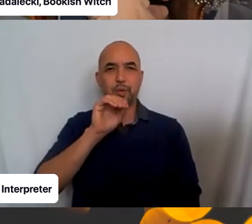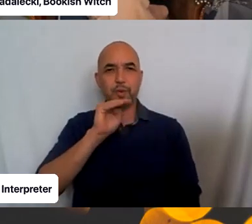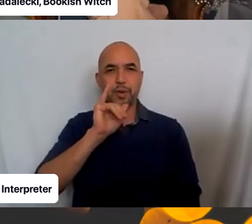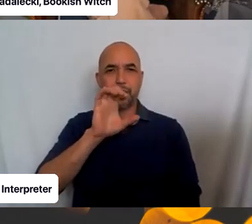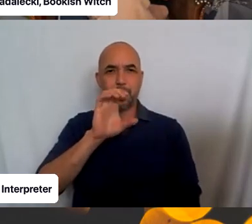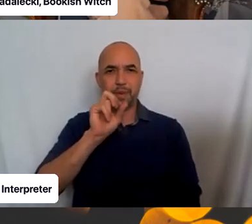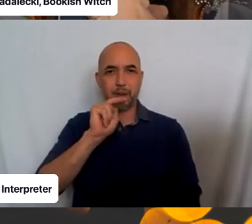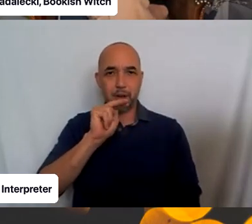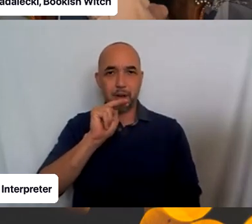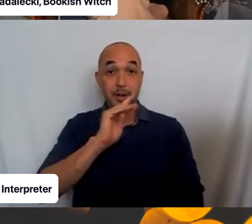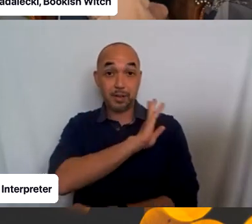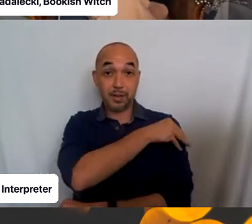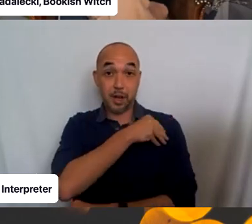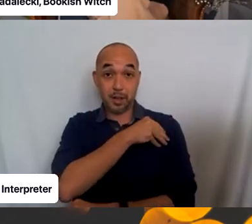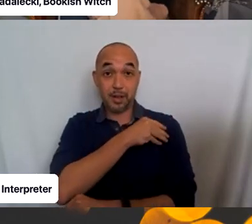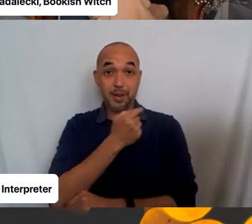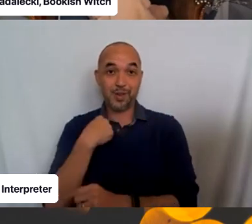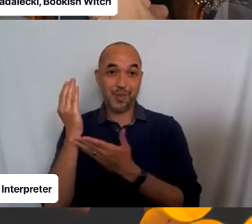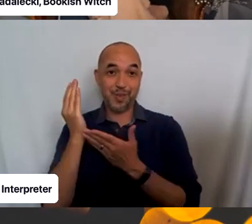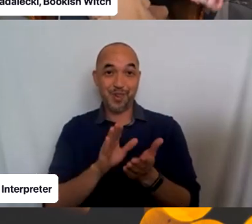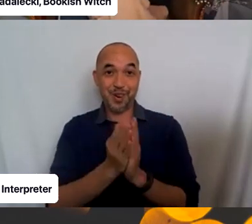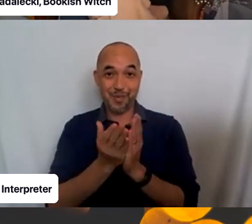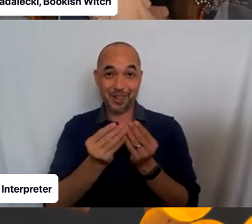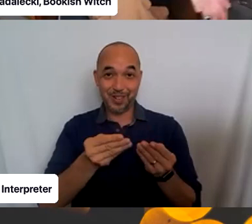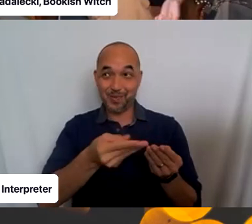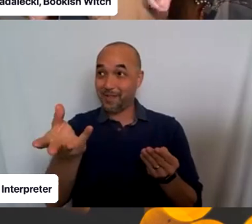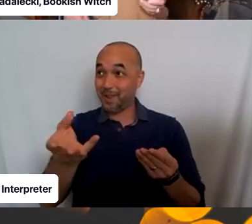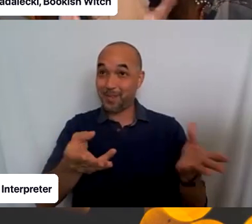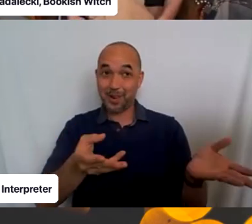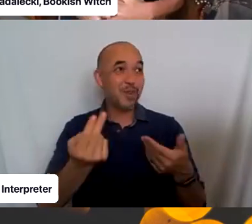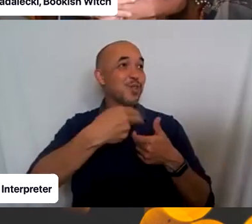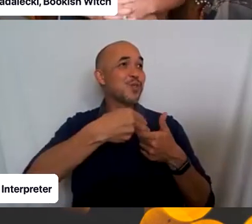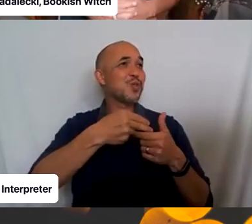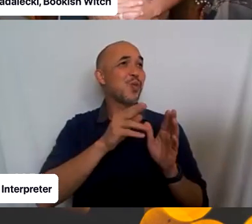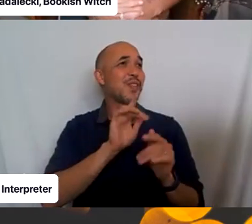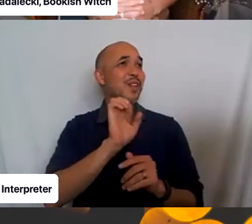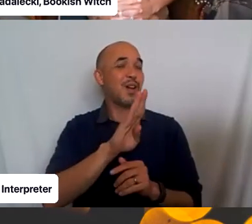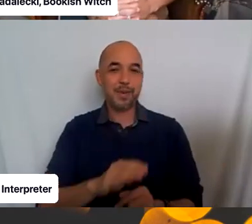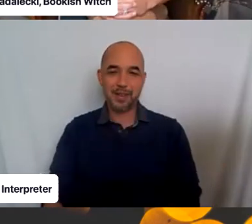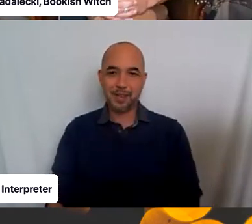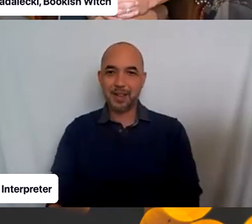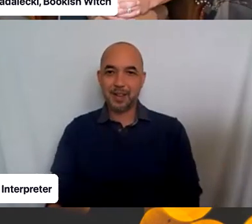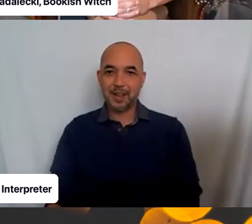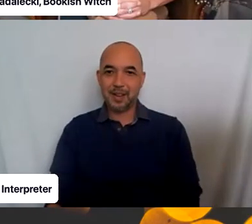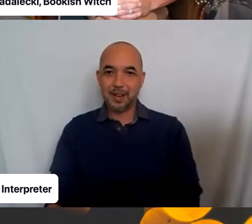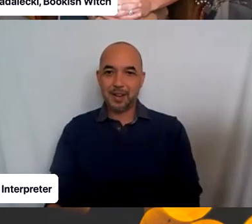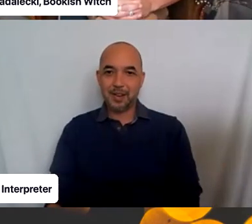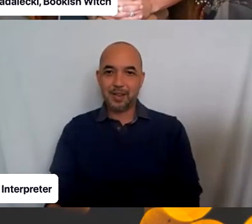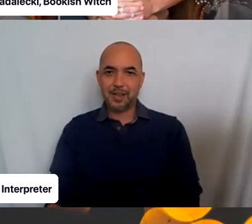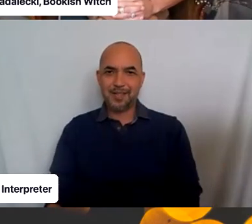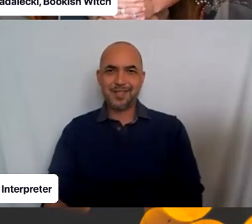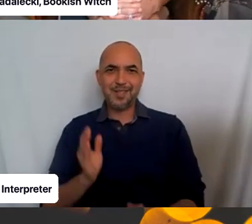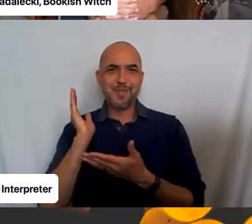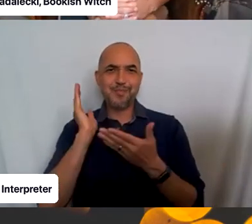Edinburgh, Scotland. And we brought extras for people that were like, join the book club. Jeez, smuggled books across the pond